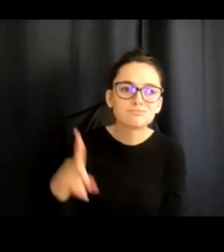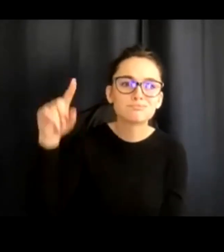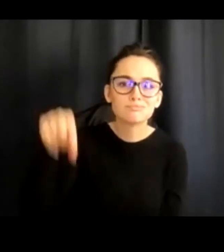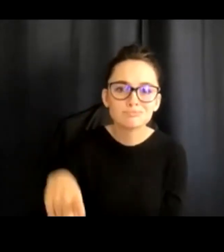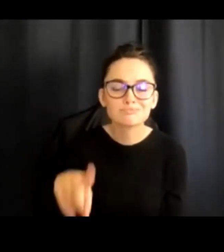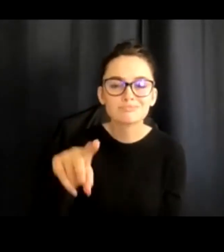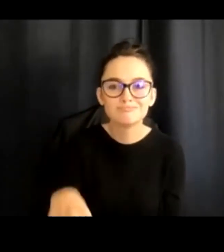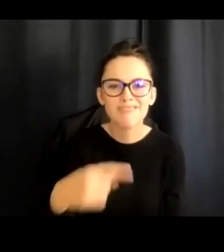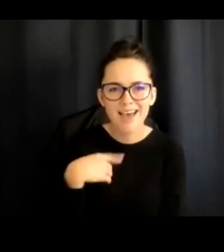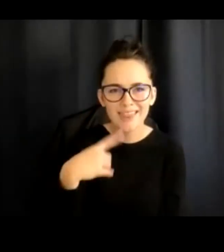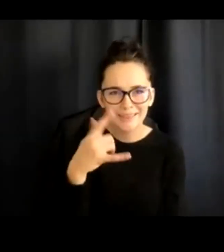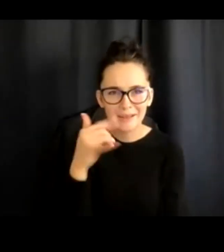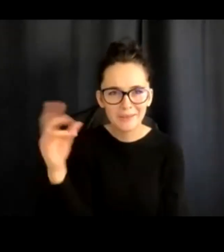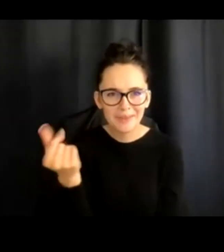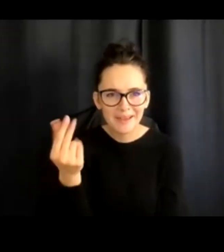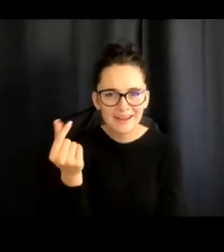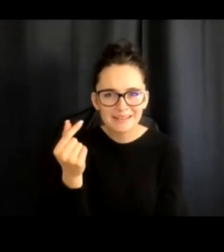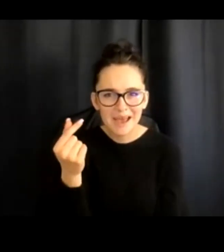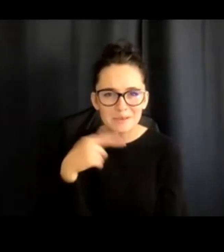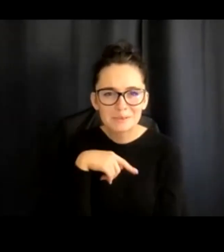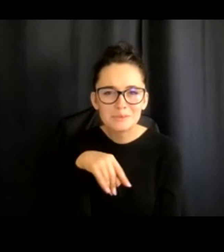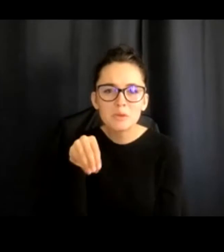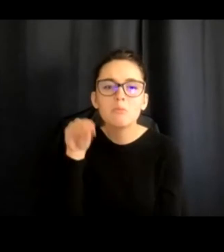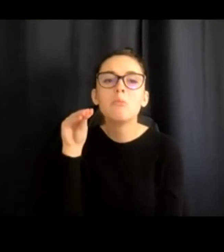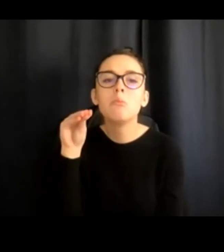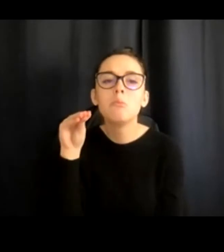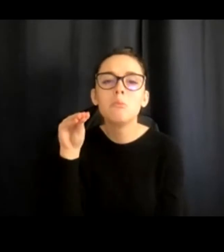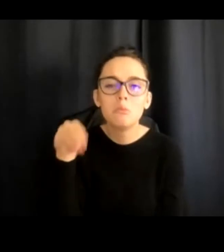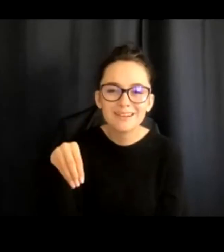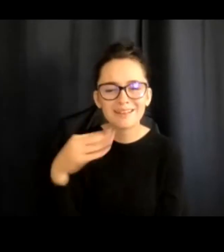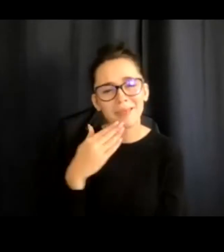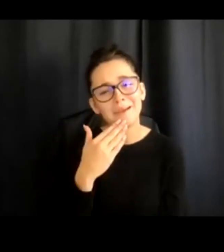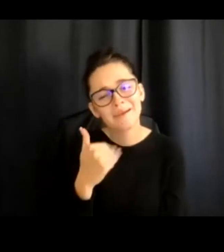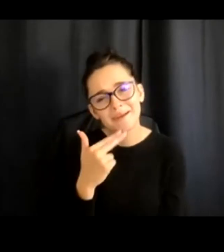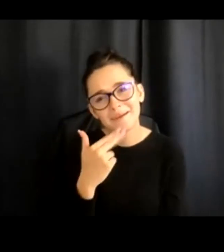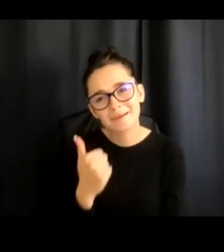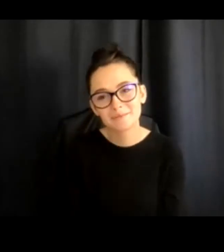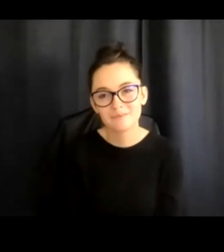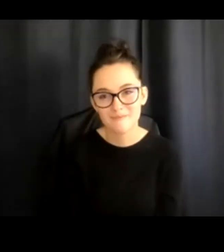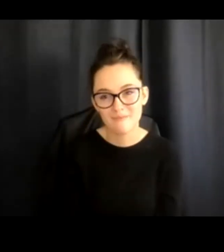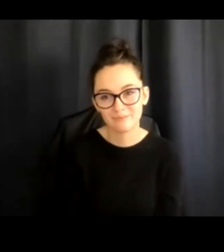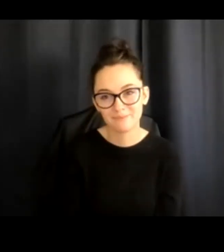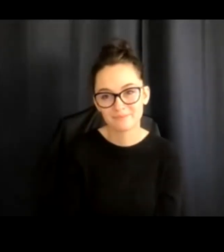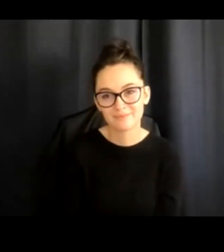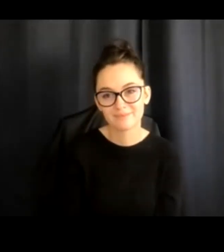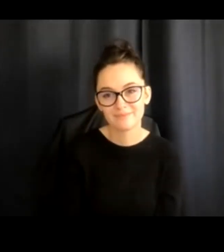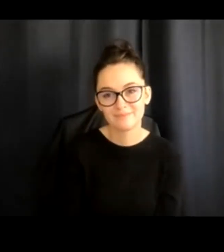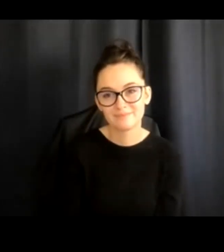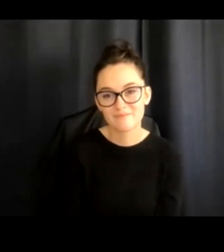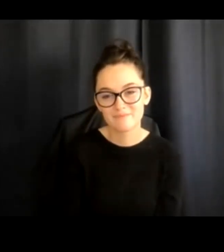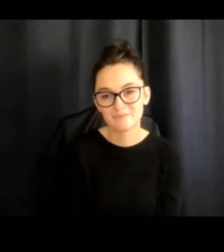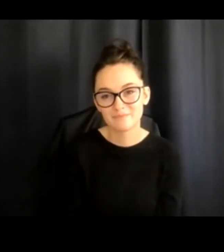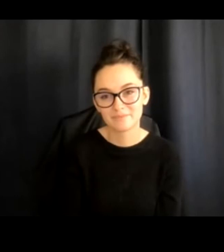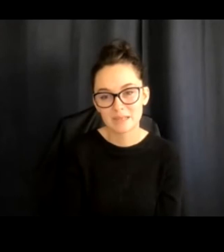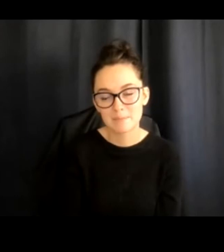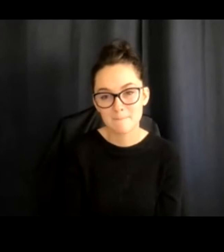Labrador retrievers. You see their little head poking out. Yeah, they're absolutely adorable. So fun. Yeah. So Hey, well, did